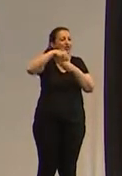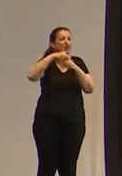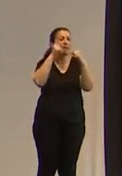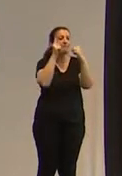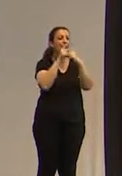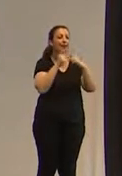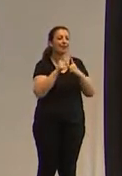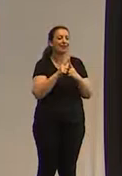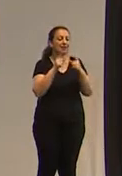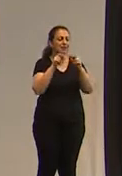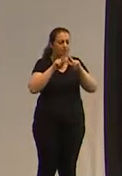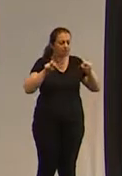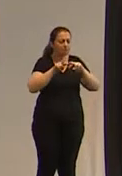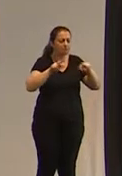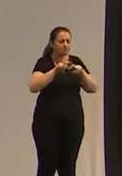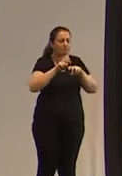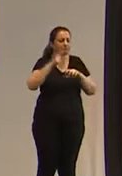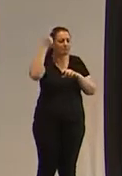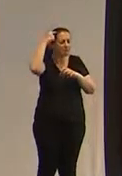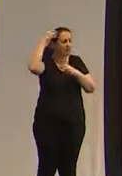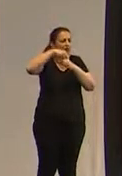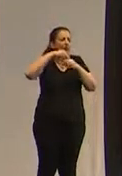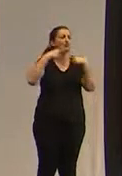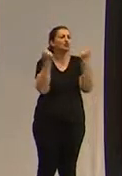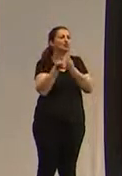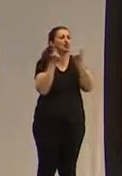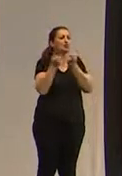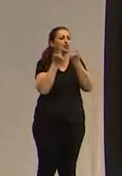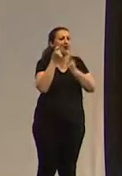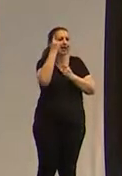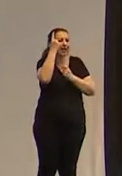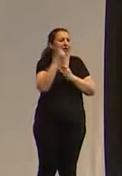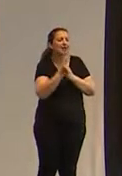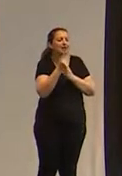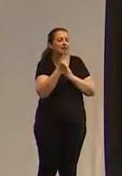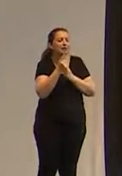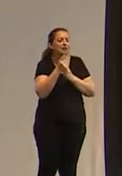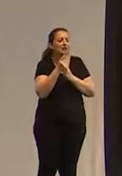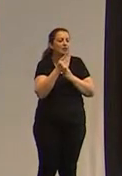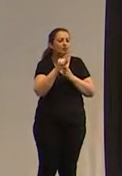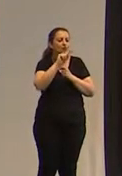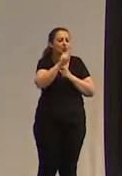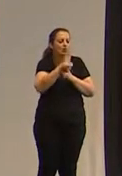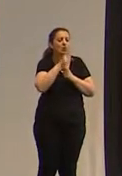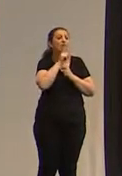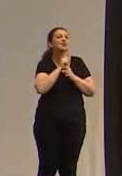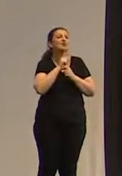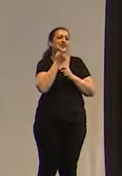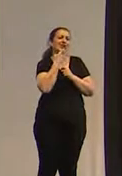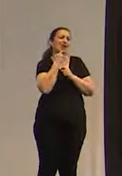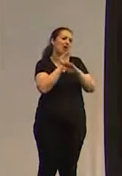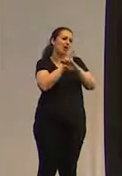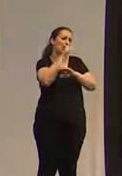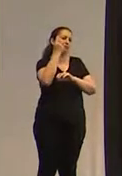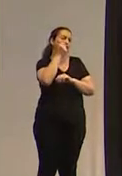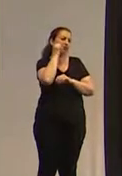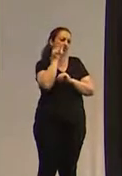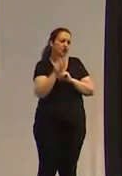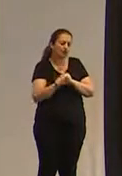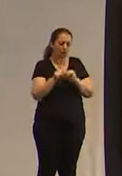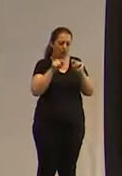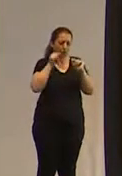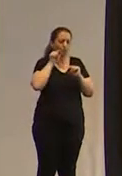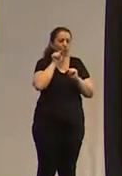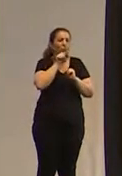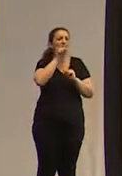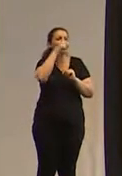they started to examine the math behind that there was a study around that and the first results started to come let's say